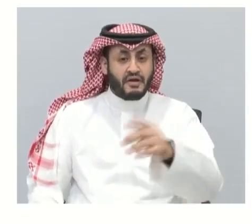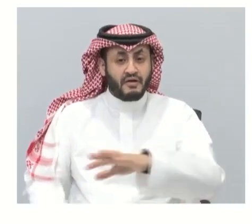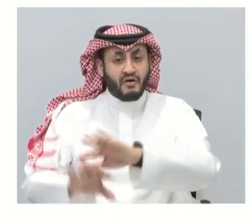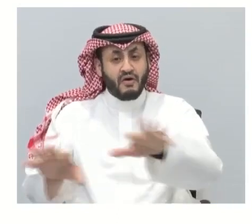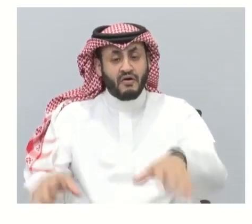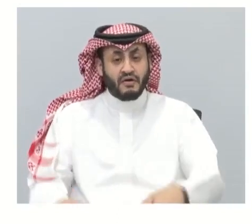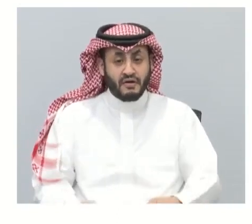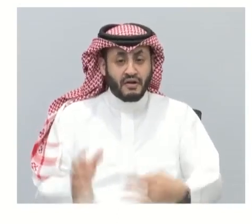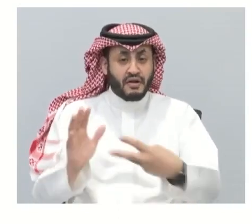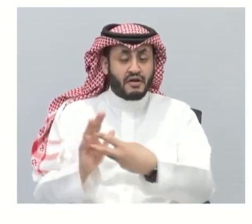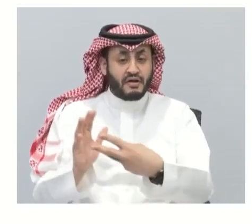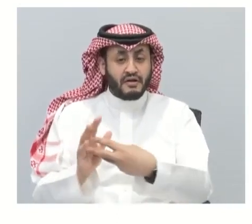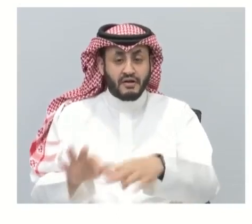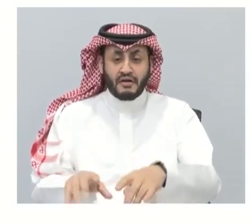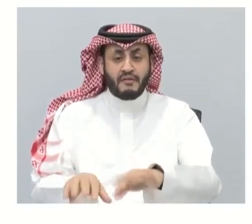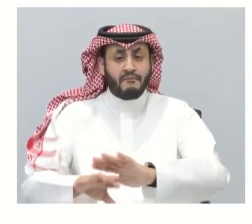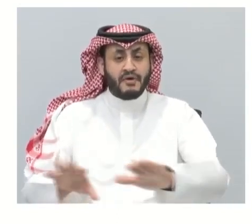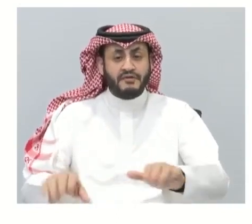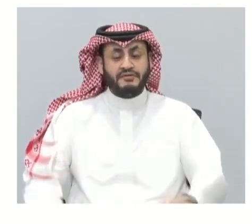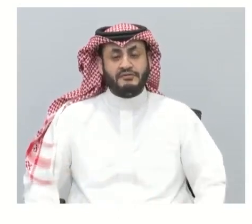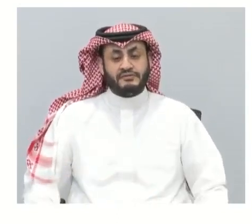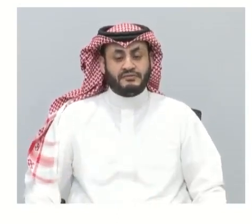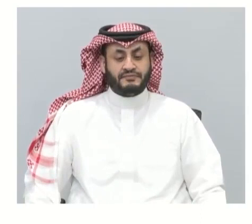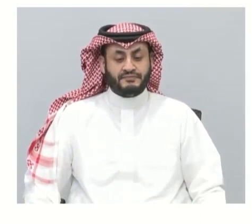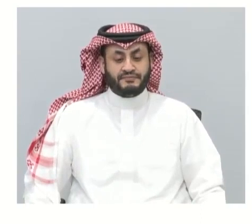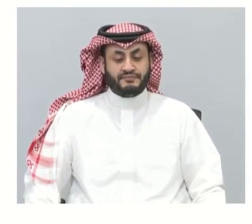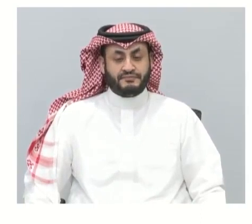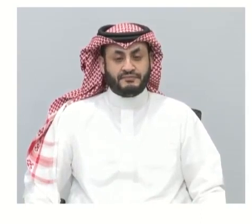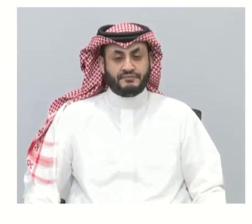to people, wherever they might be, provided that they are connected.